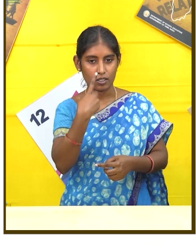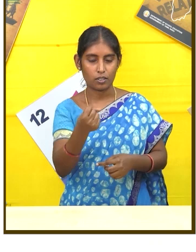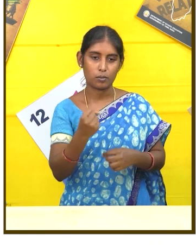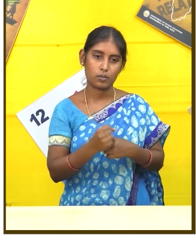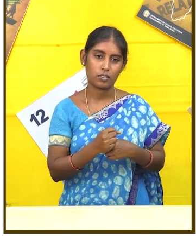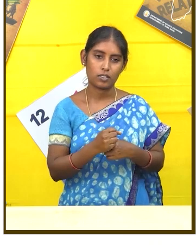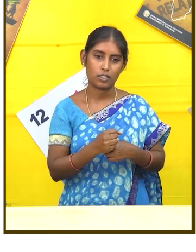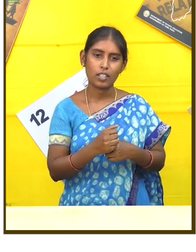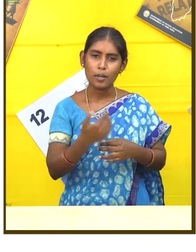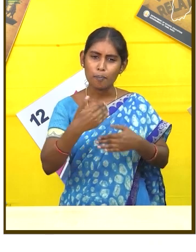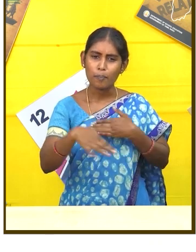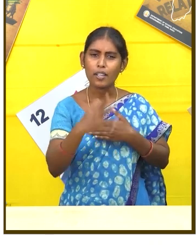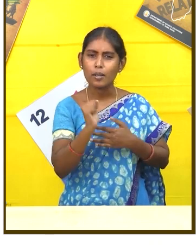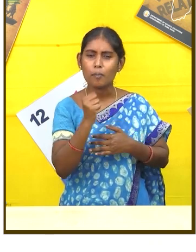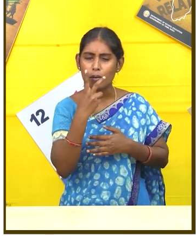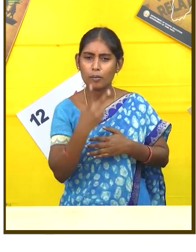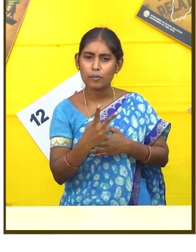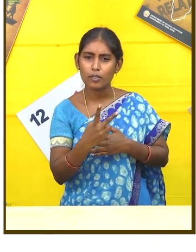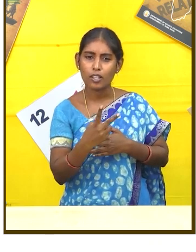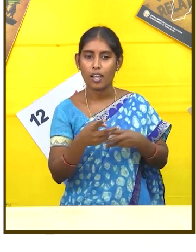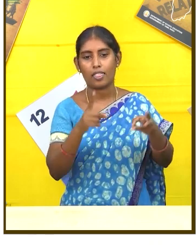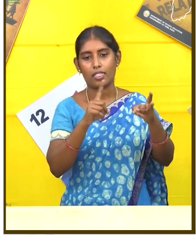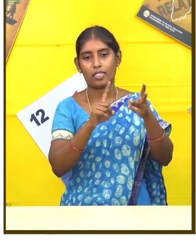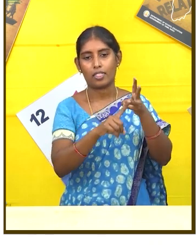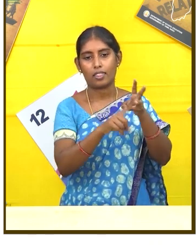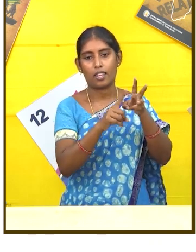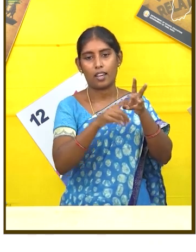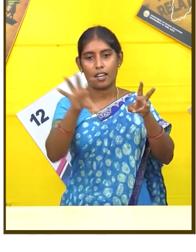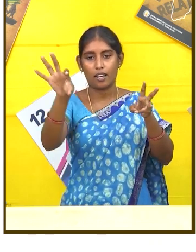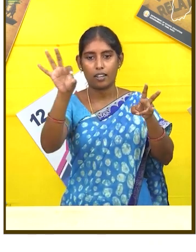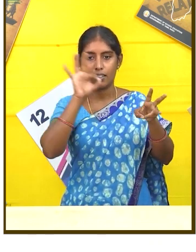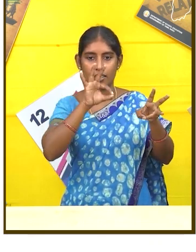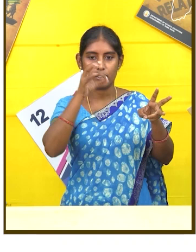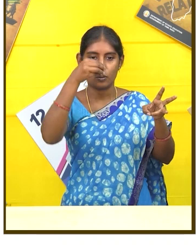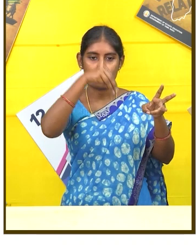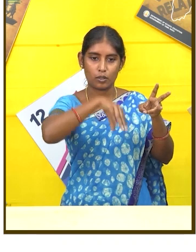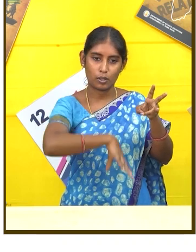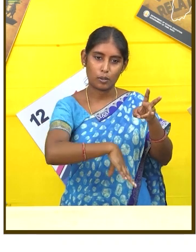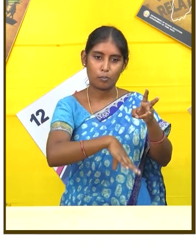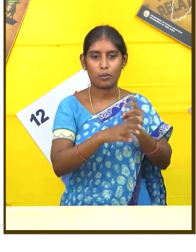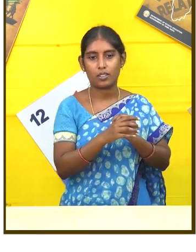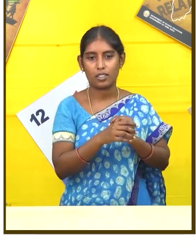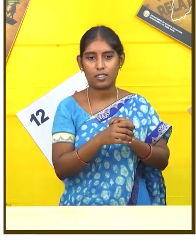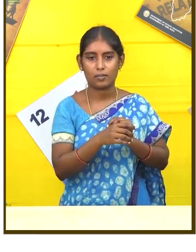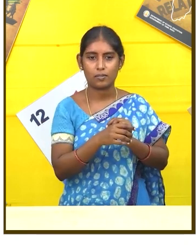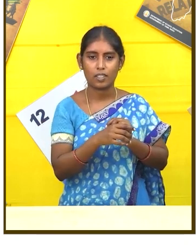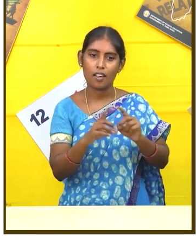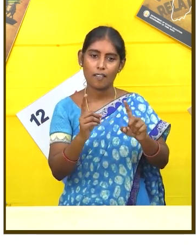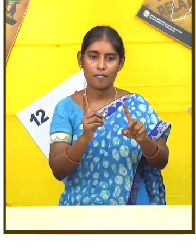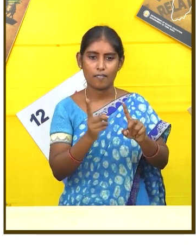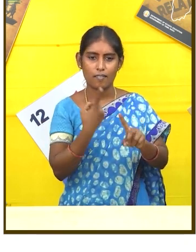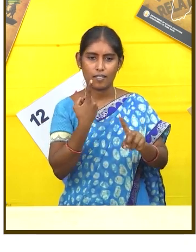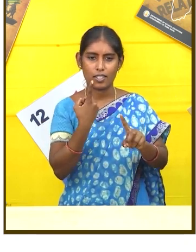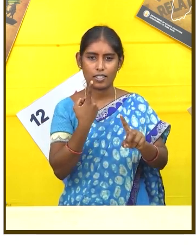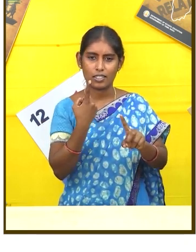5. Finish. Now what we have to do? Take the third equation. Nothing to do that, because already